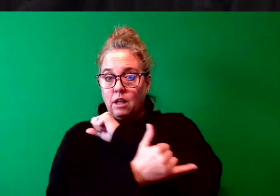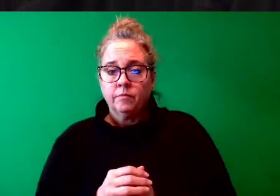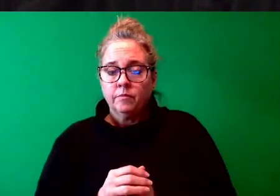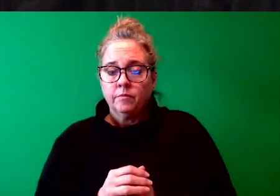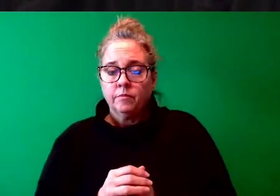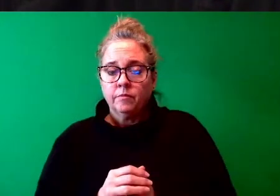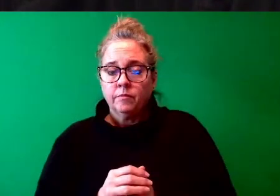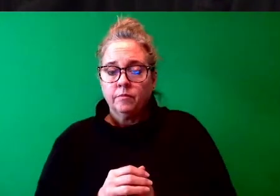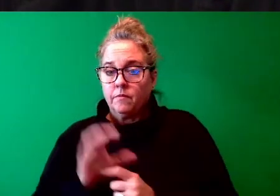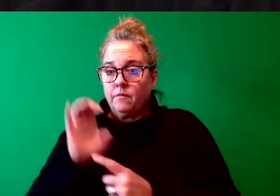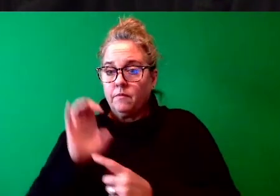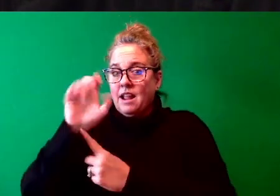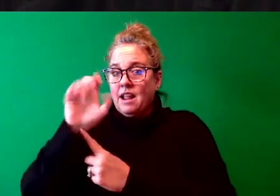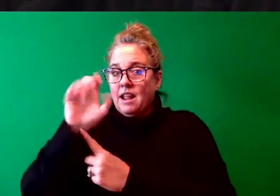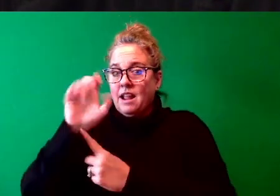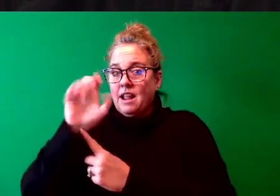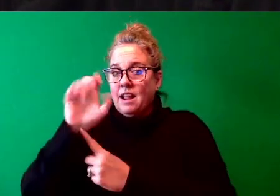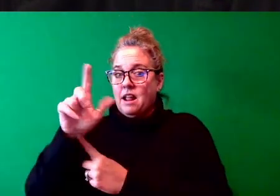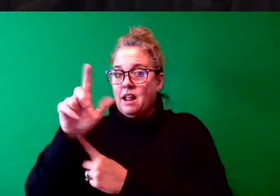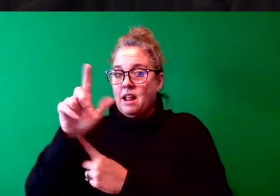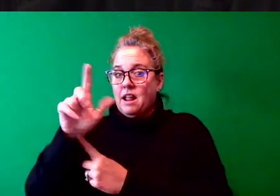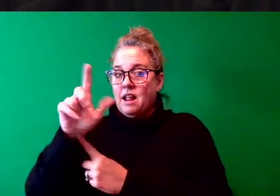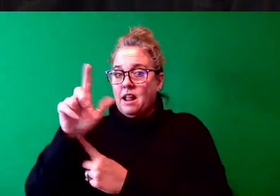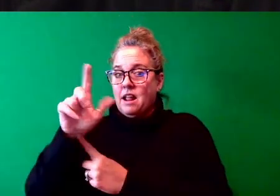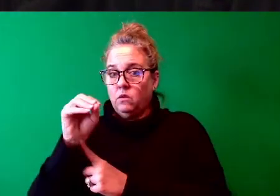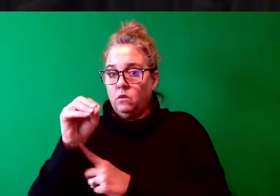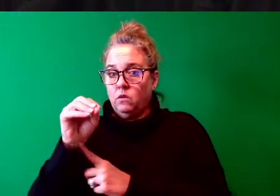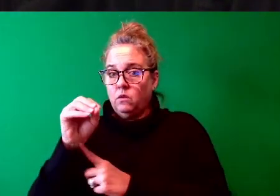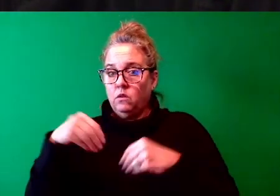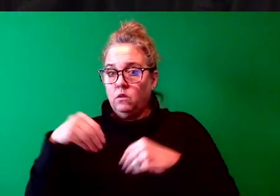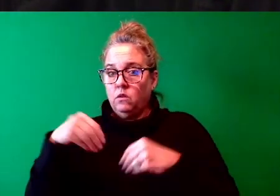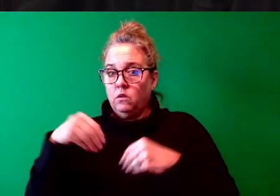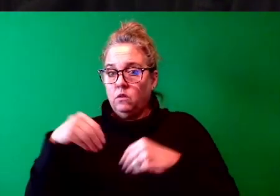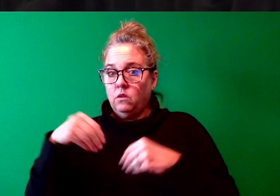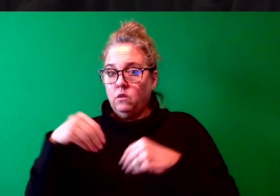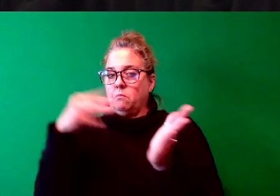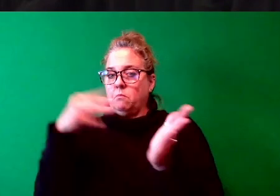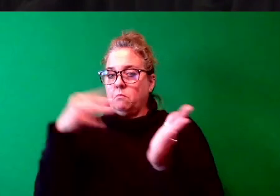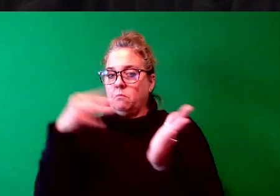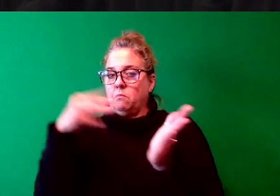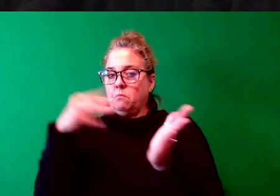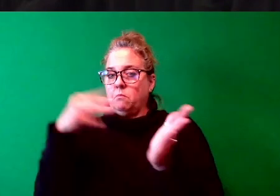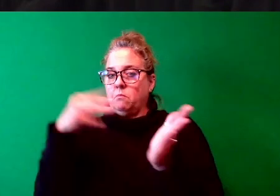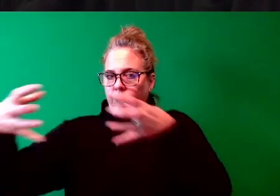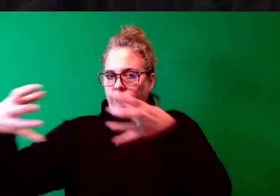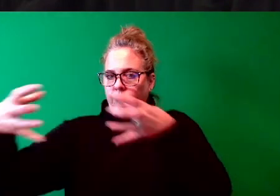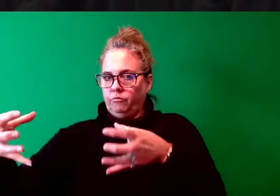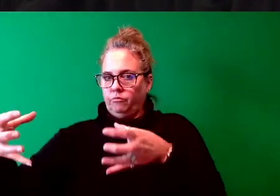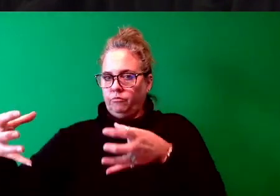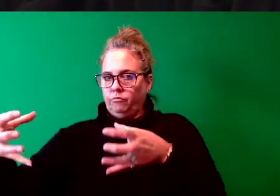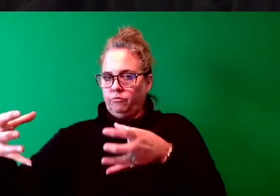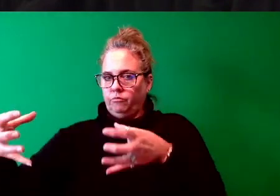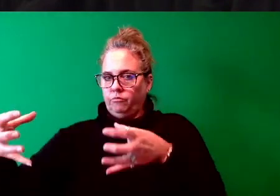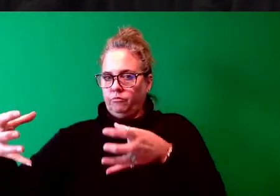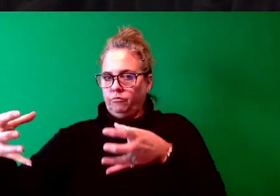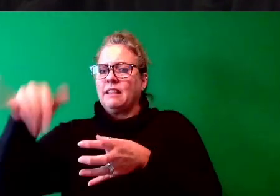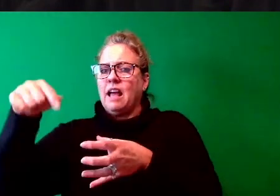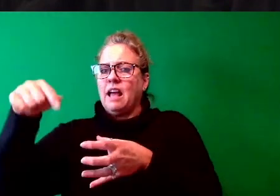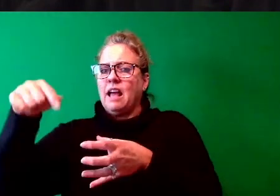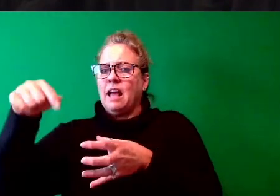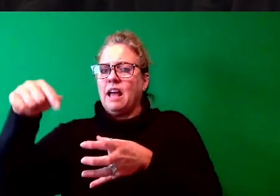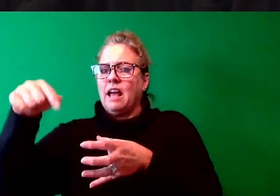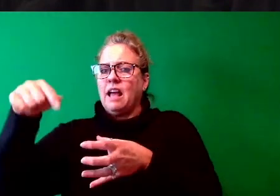given public health an additional $1 million of ARPA funding, and that's where you're seeing that $1 million increase right there from 21 to